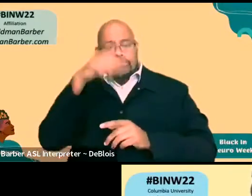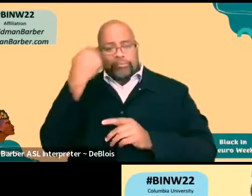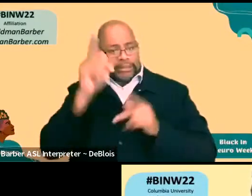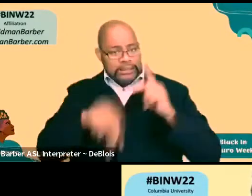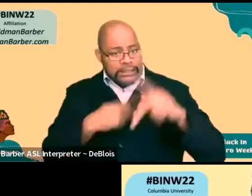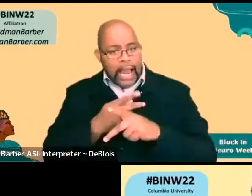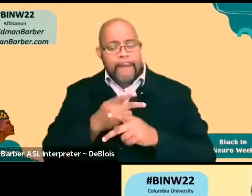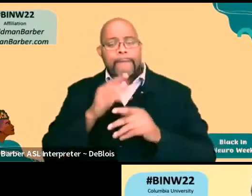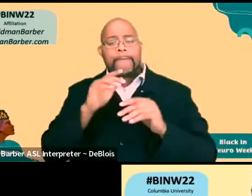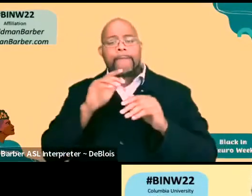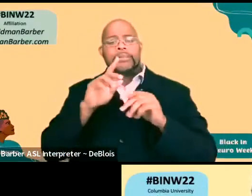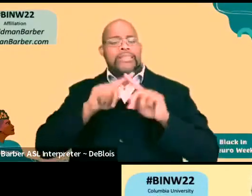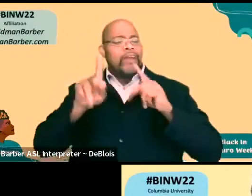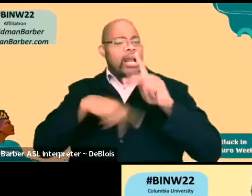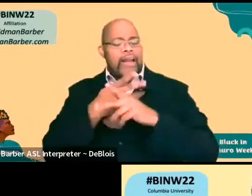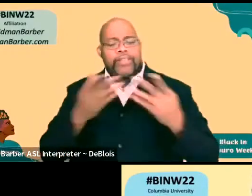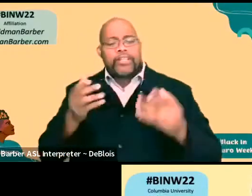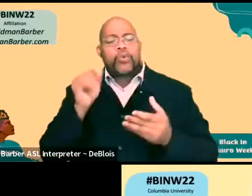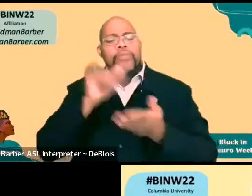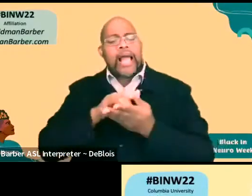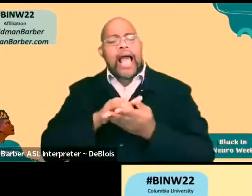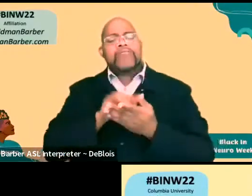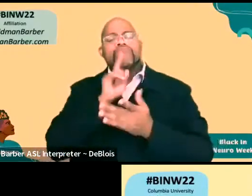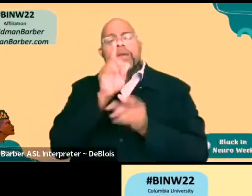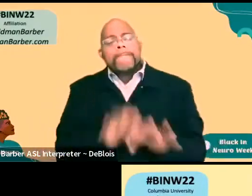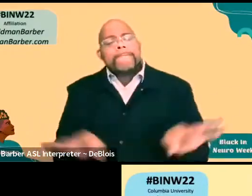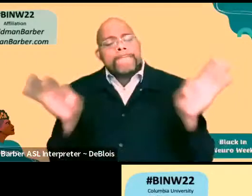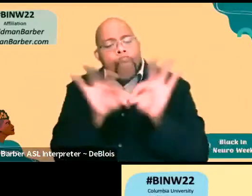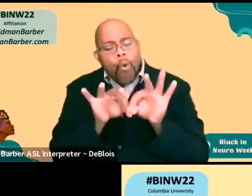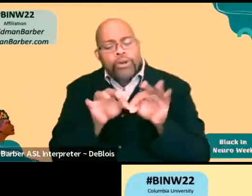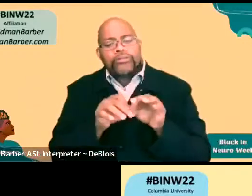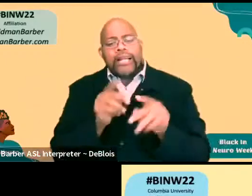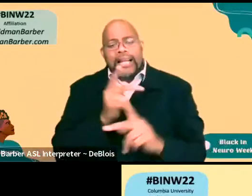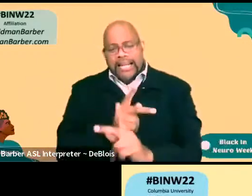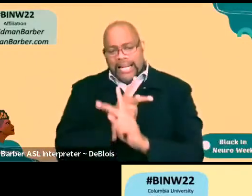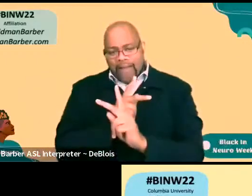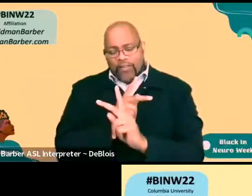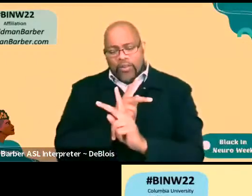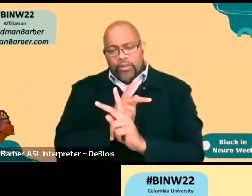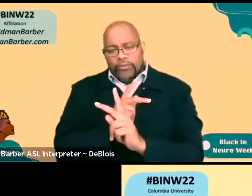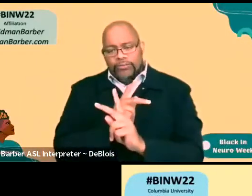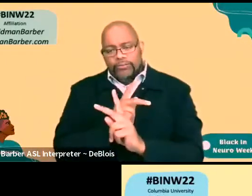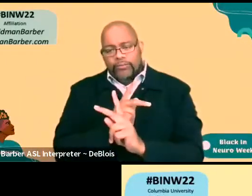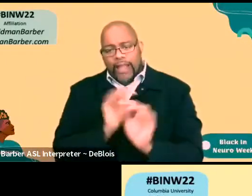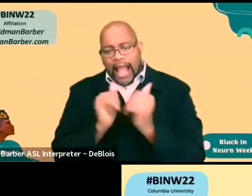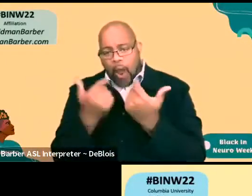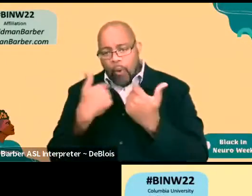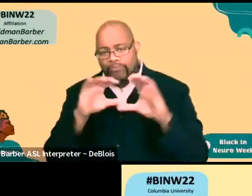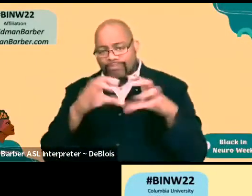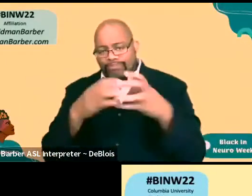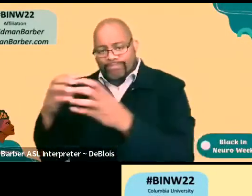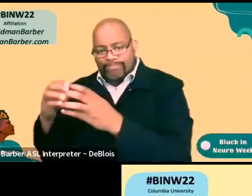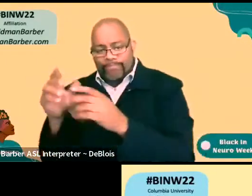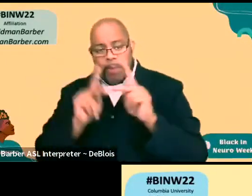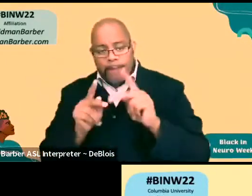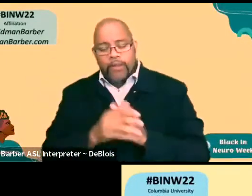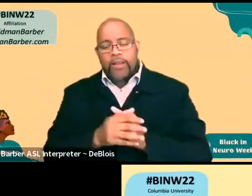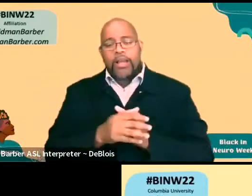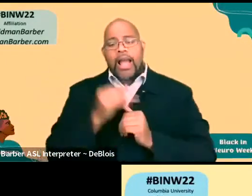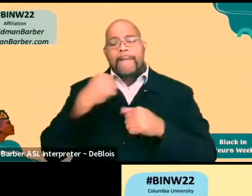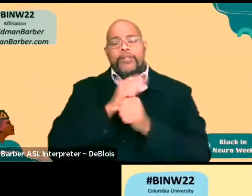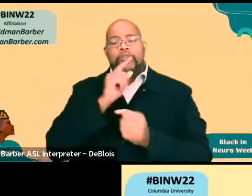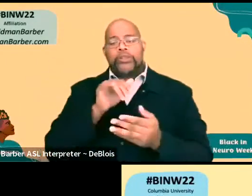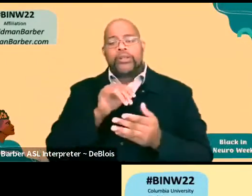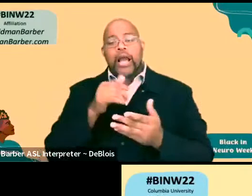to do with all sorts of different things. So that's very important to be careful on the way we categorize people and making